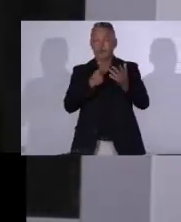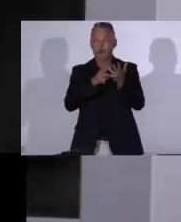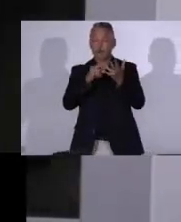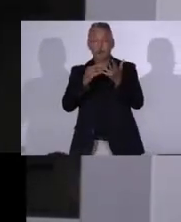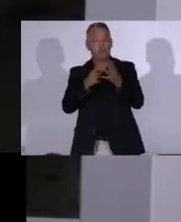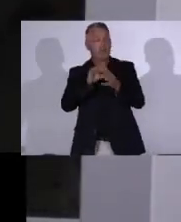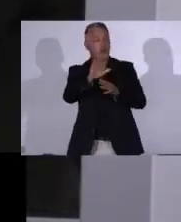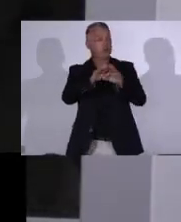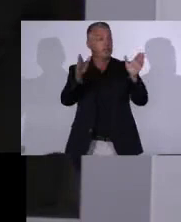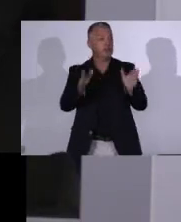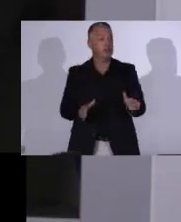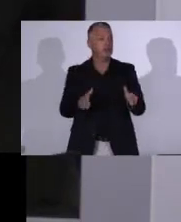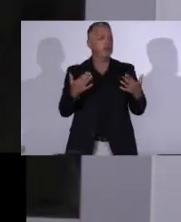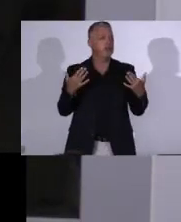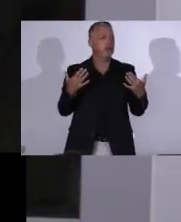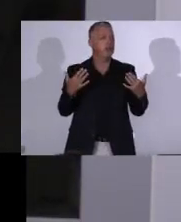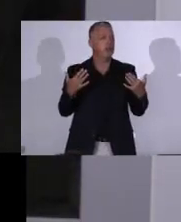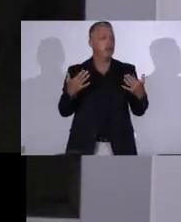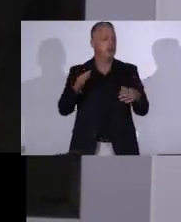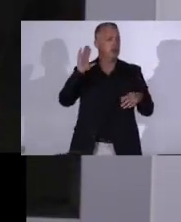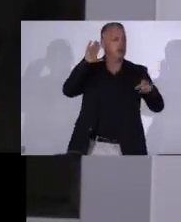Rosa's table at the very back.